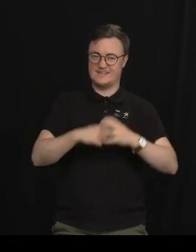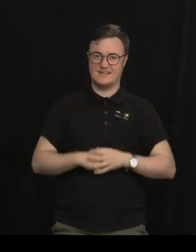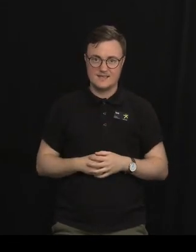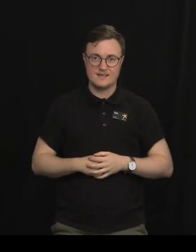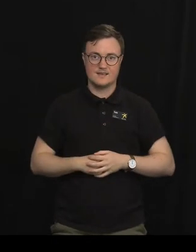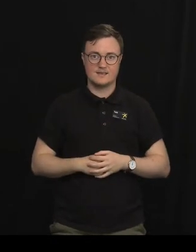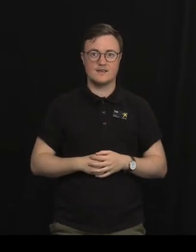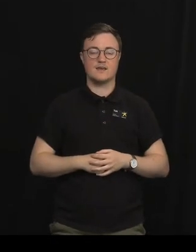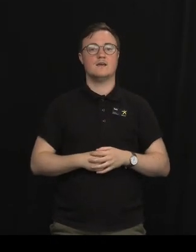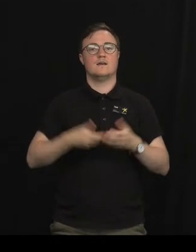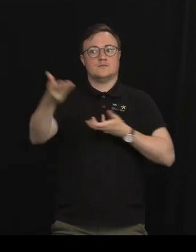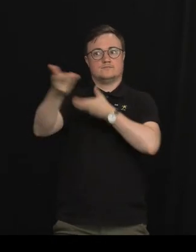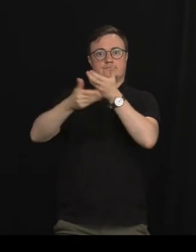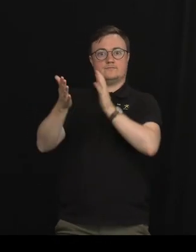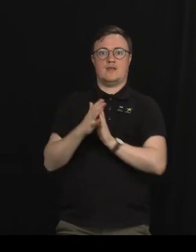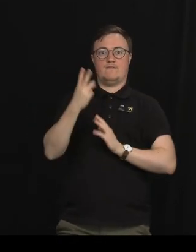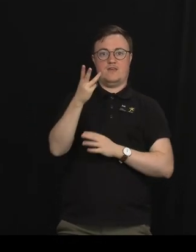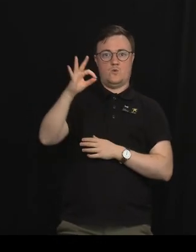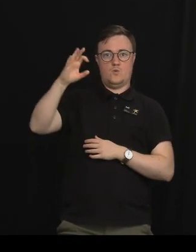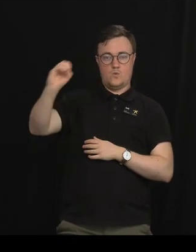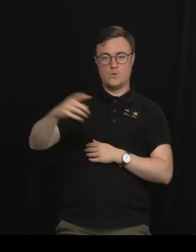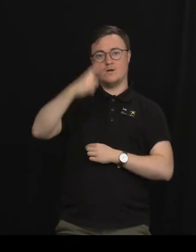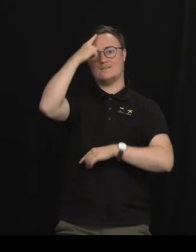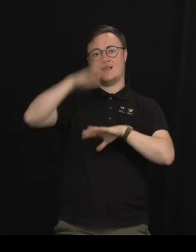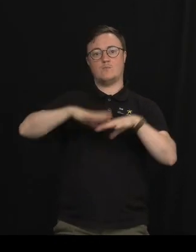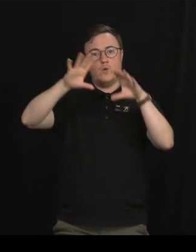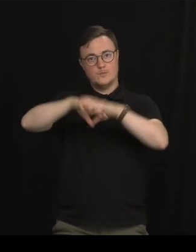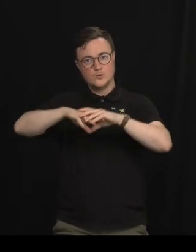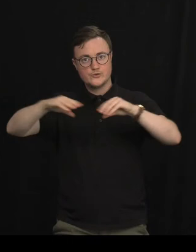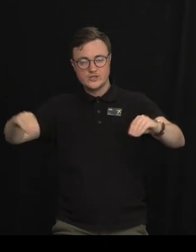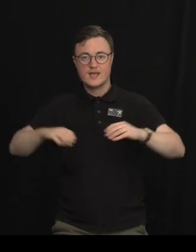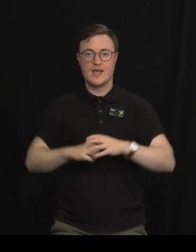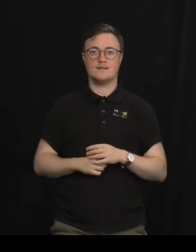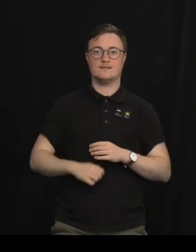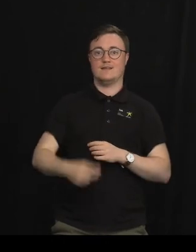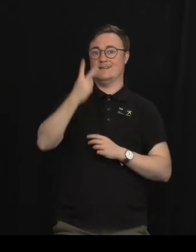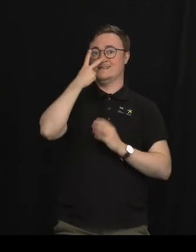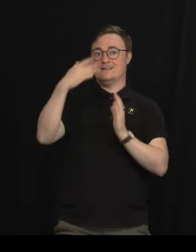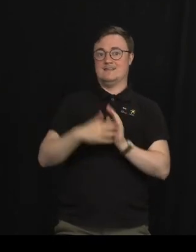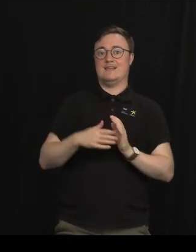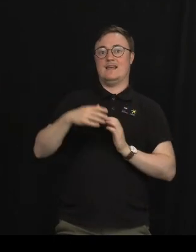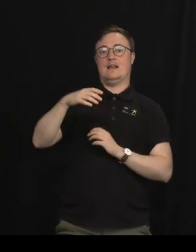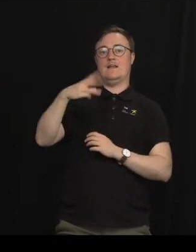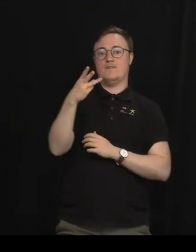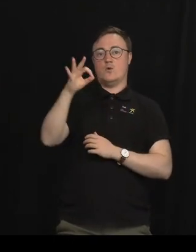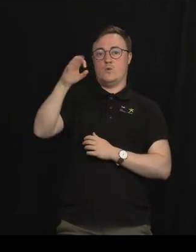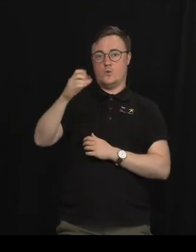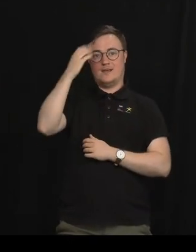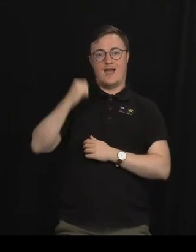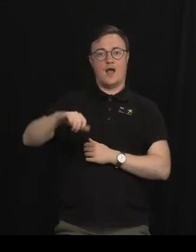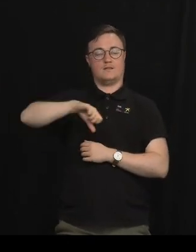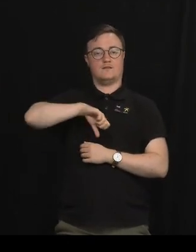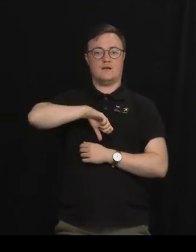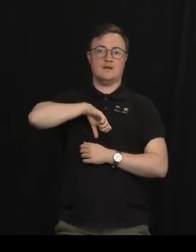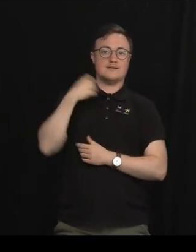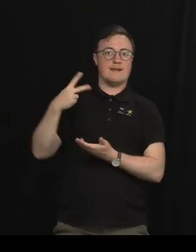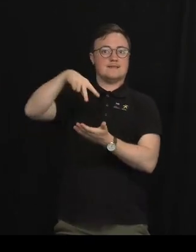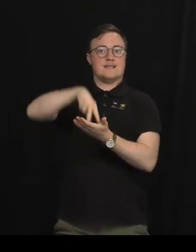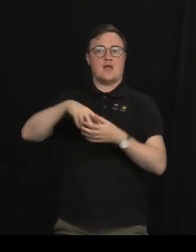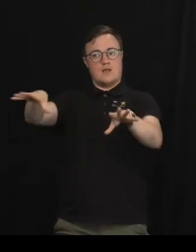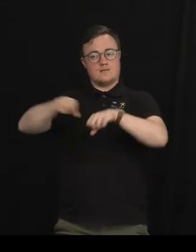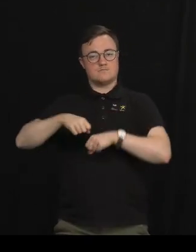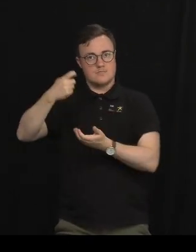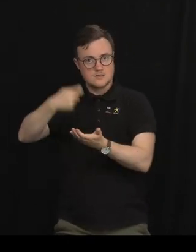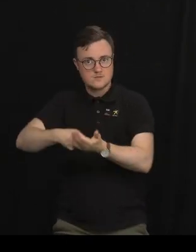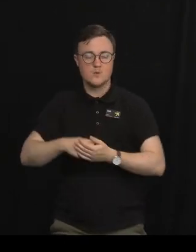WHO with a totally reformed financing, allowing the independence of WHO, a new platform then for the vaccine for